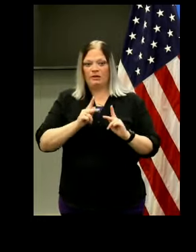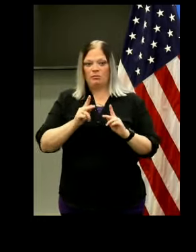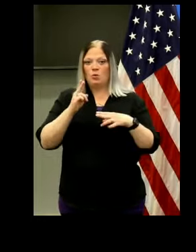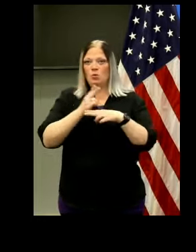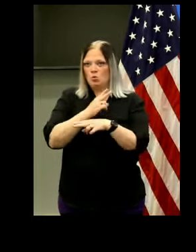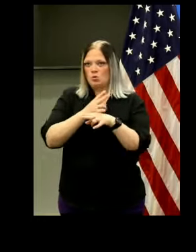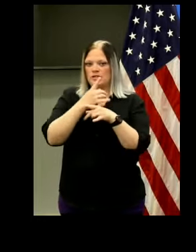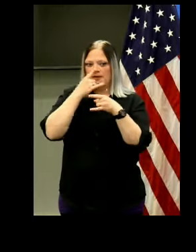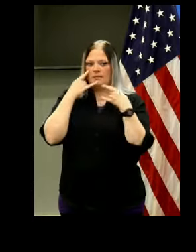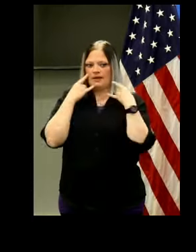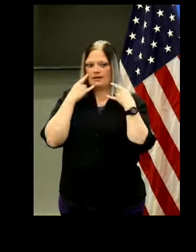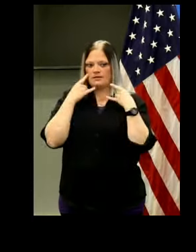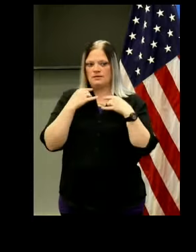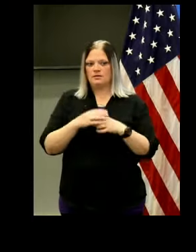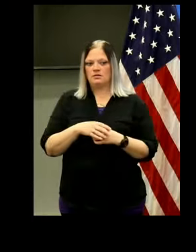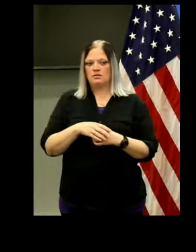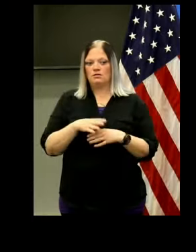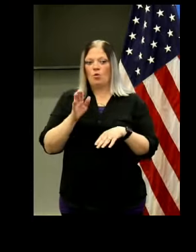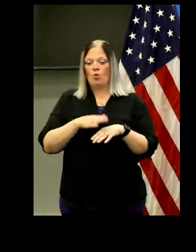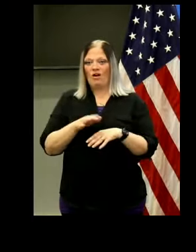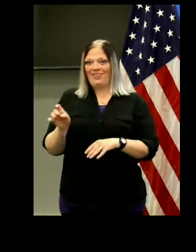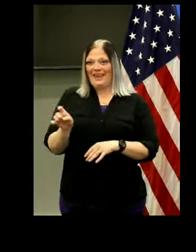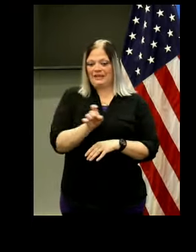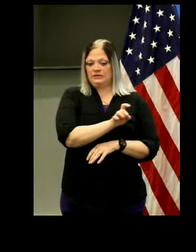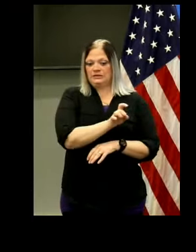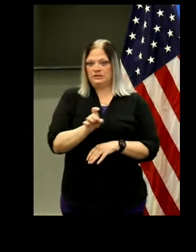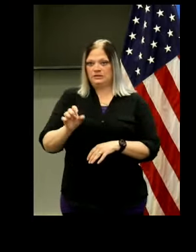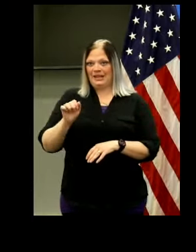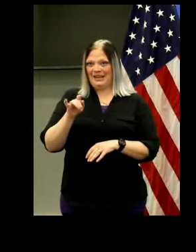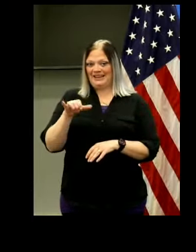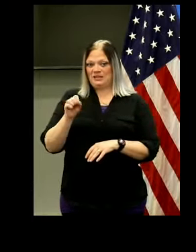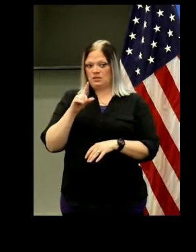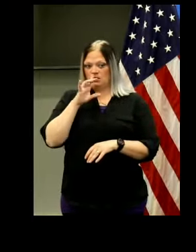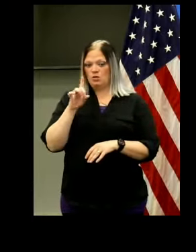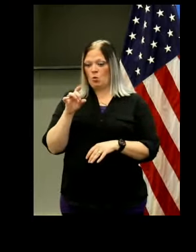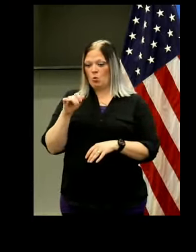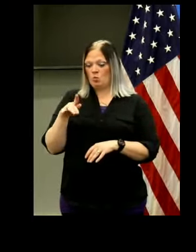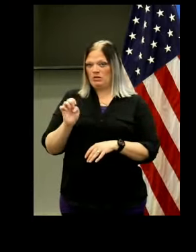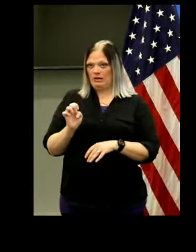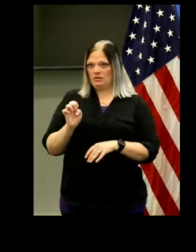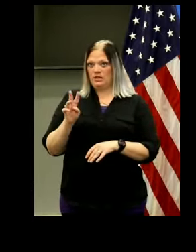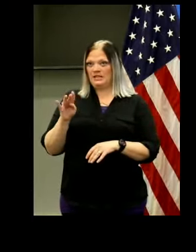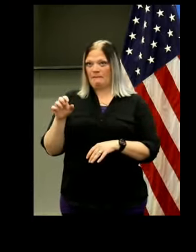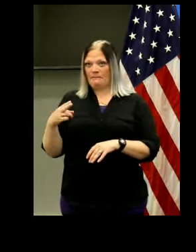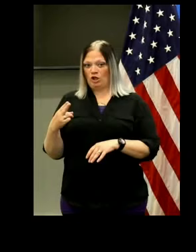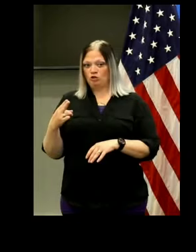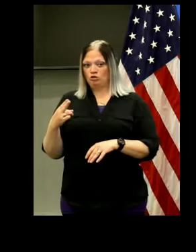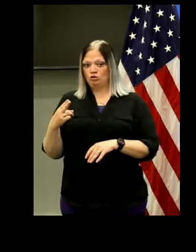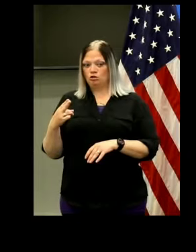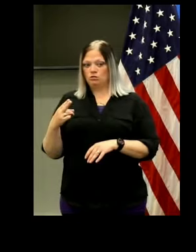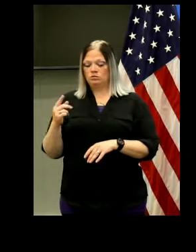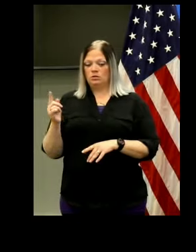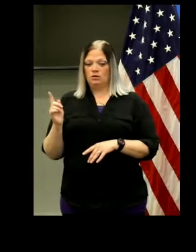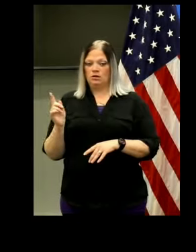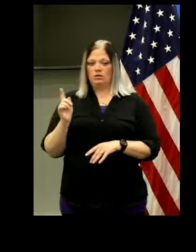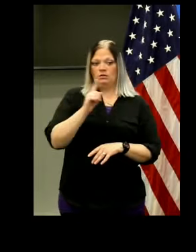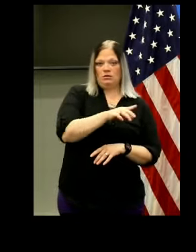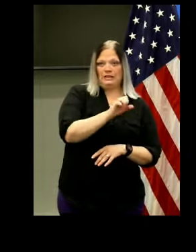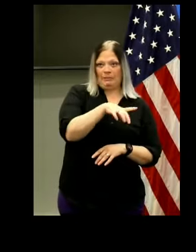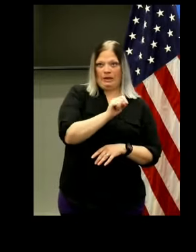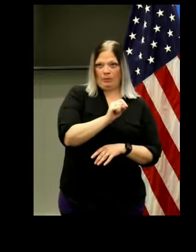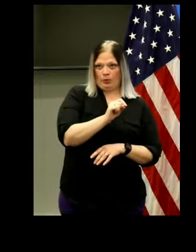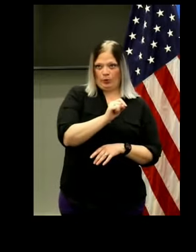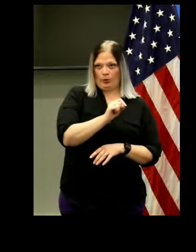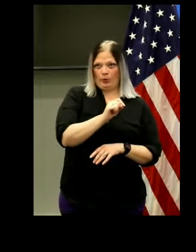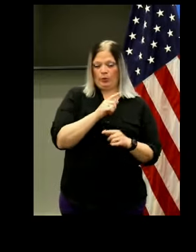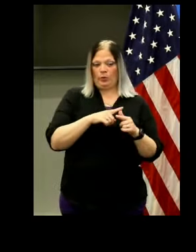masks. So along the x-axis are the dates starting from March and then projecting all out until September. And